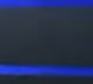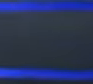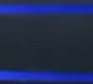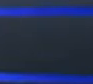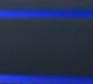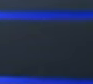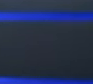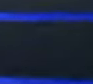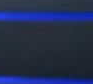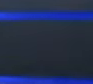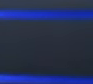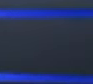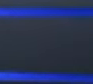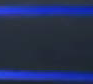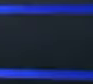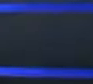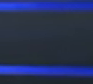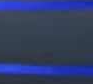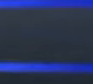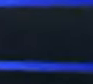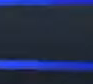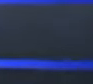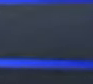the Headache, the number one contender.